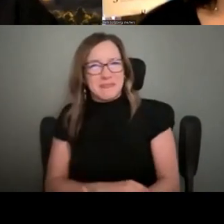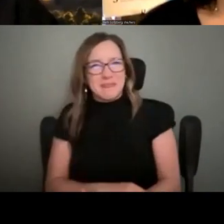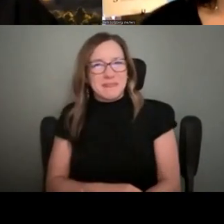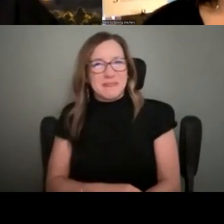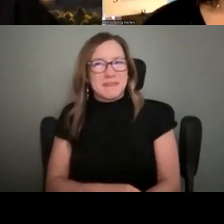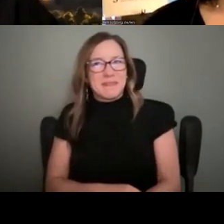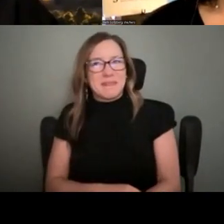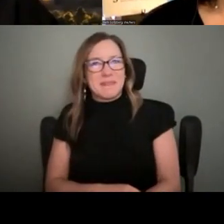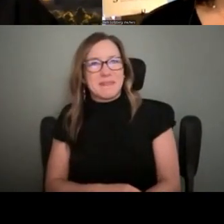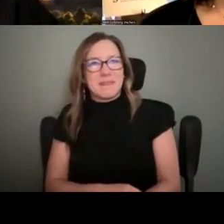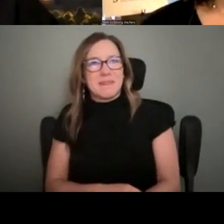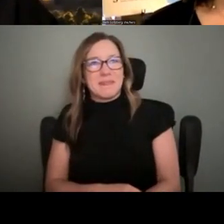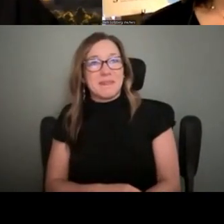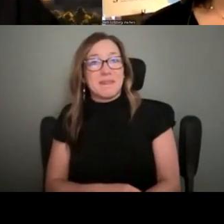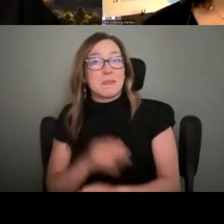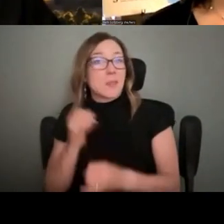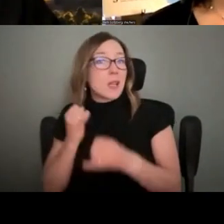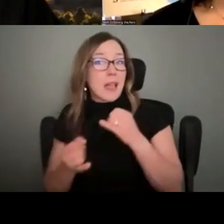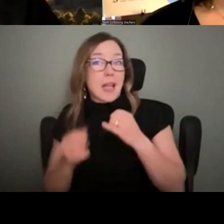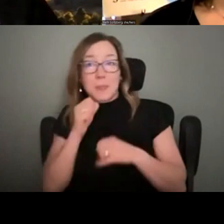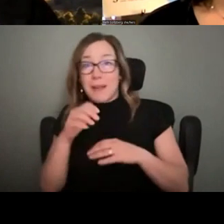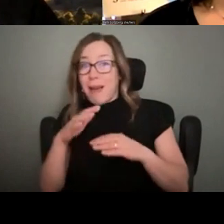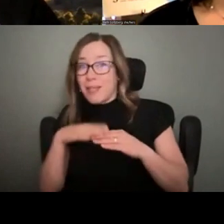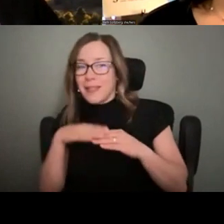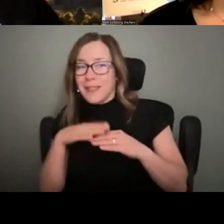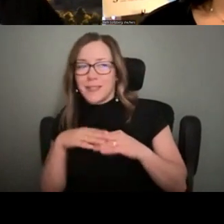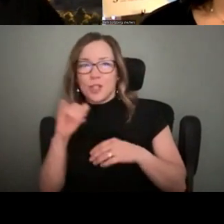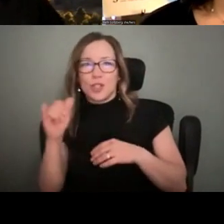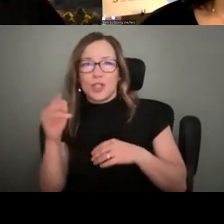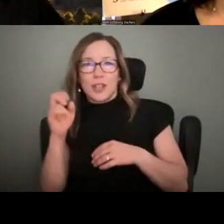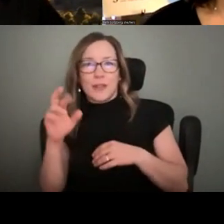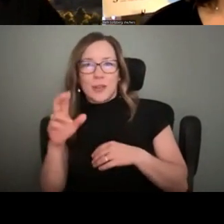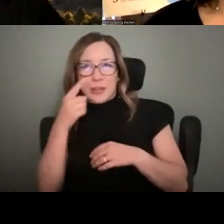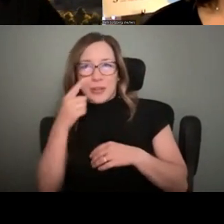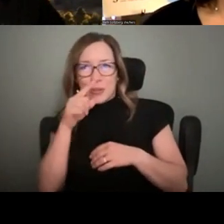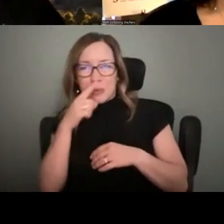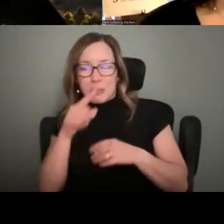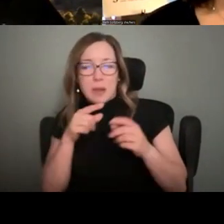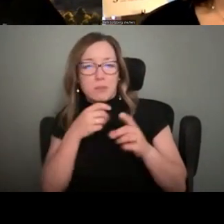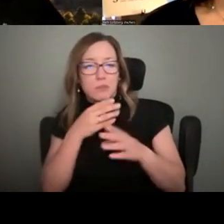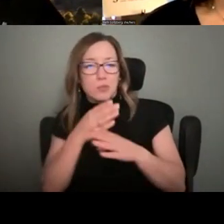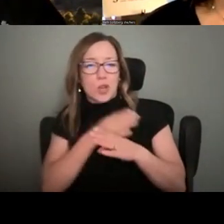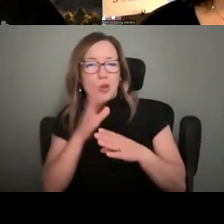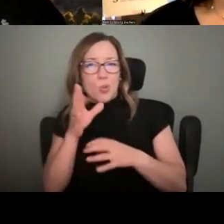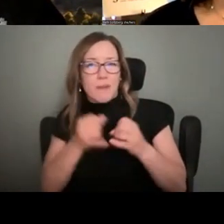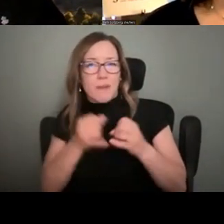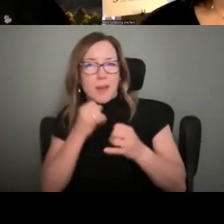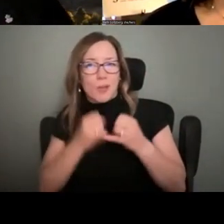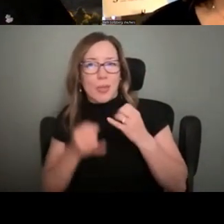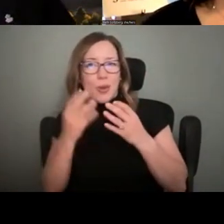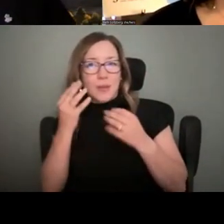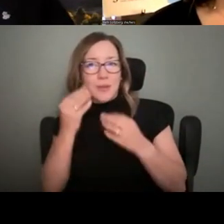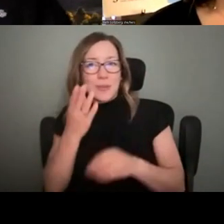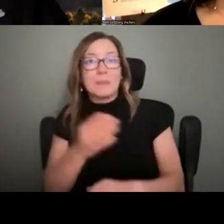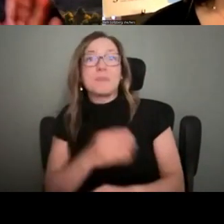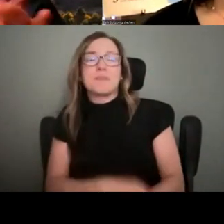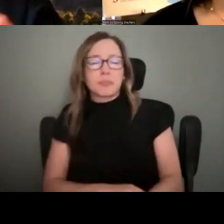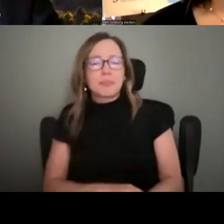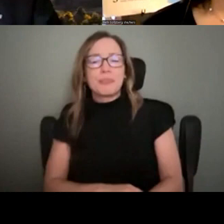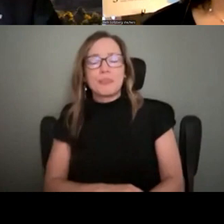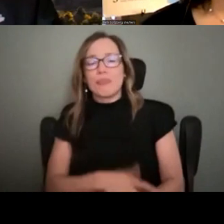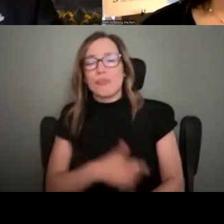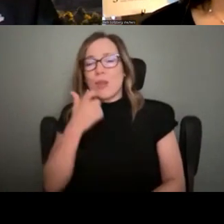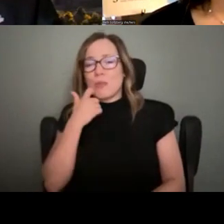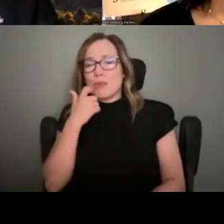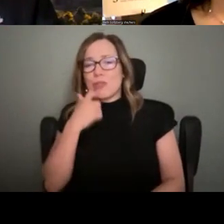you. And last but not least, Jennifer, would you mind sharing your final thoughts? I was just thinking, I was